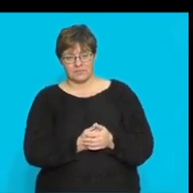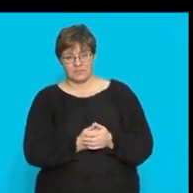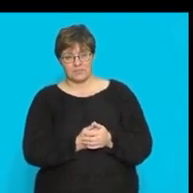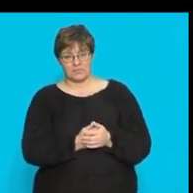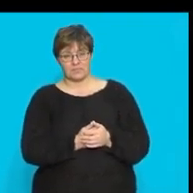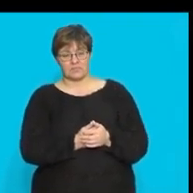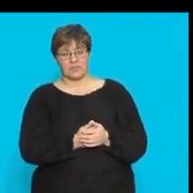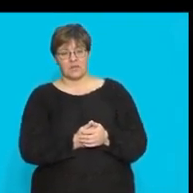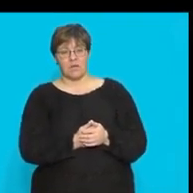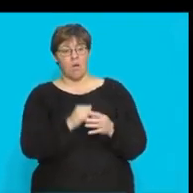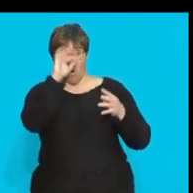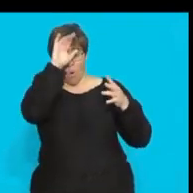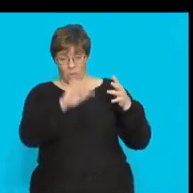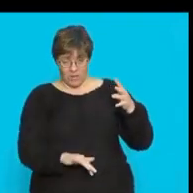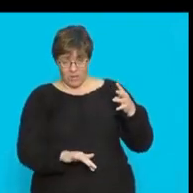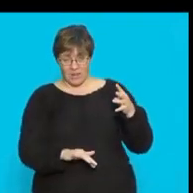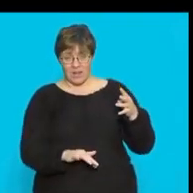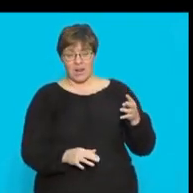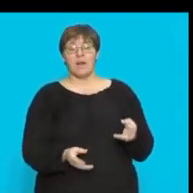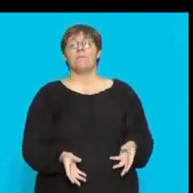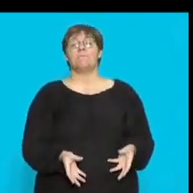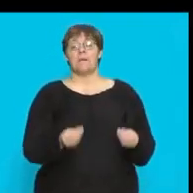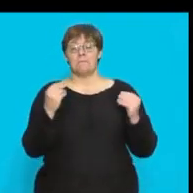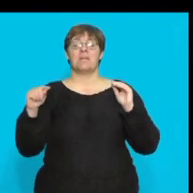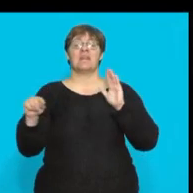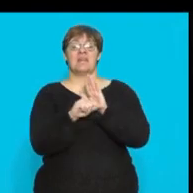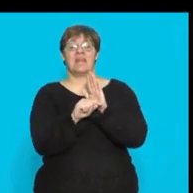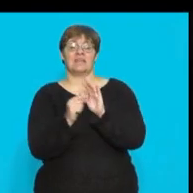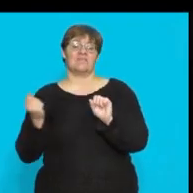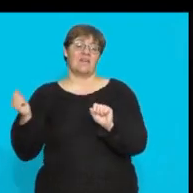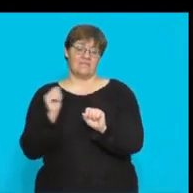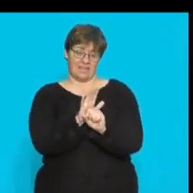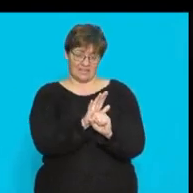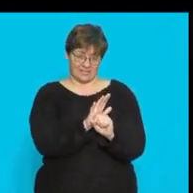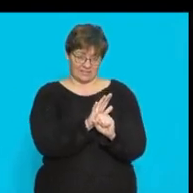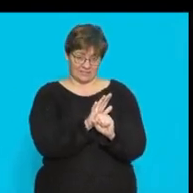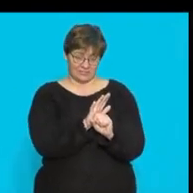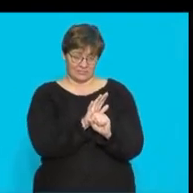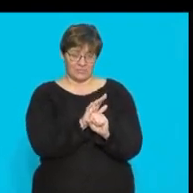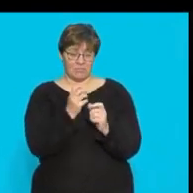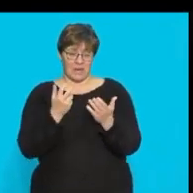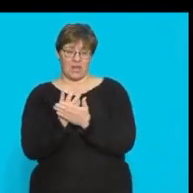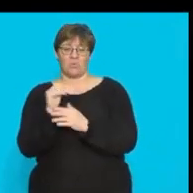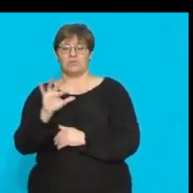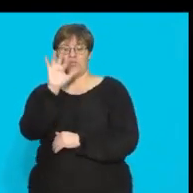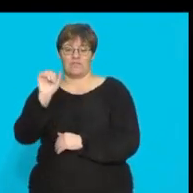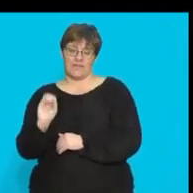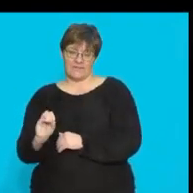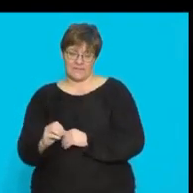All right, and all of this is going to have a negative effect on the economy.